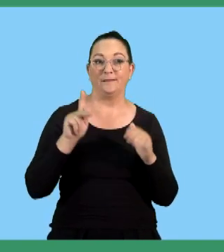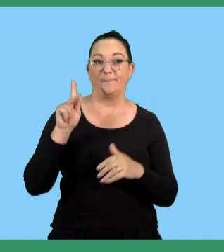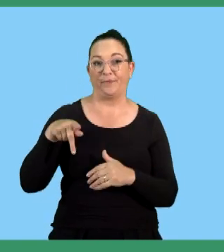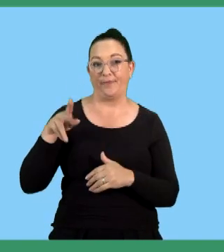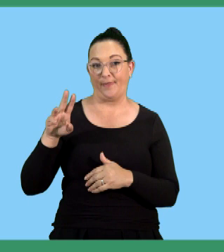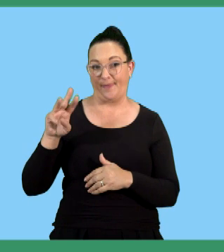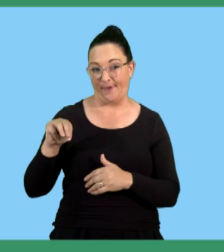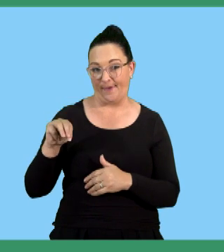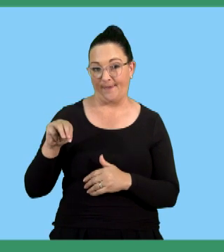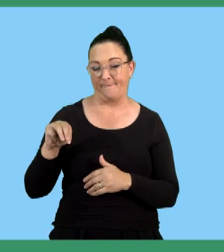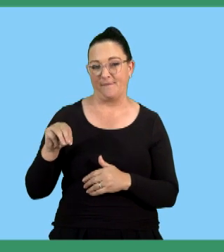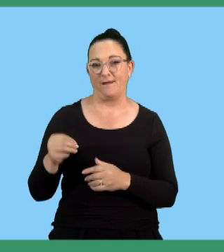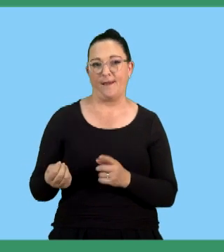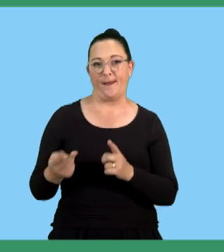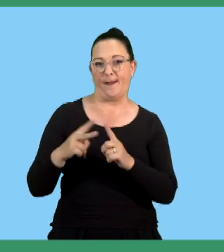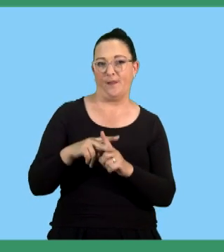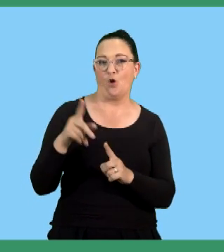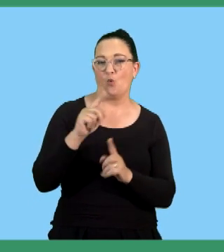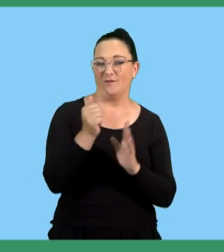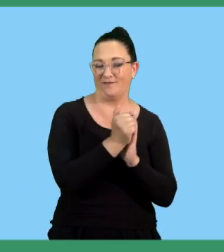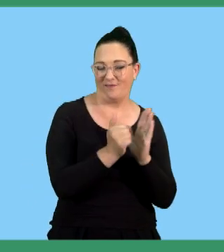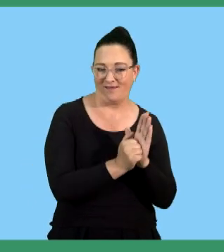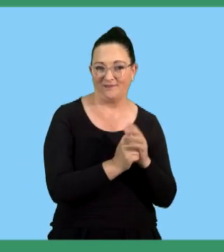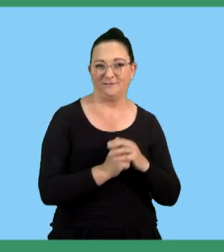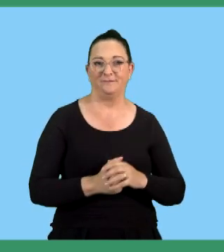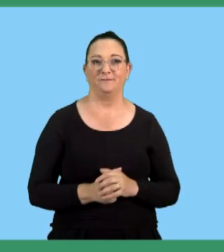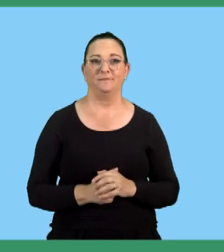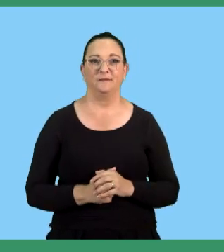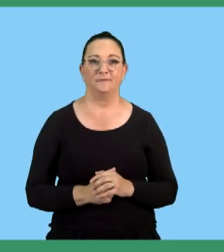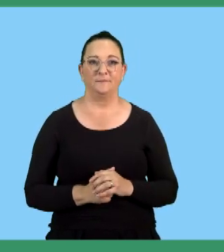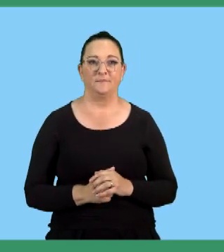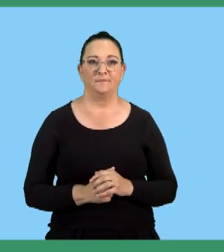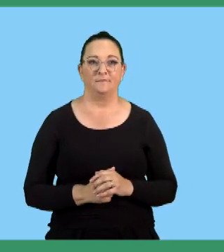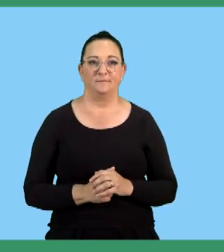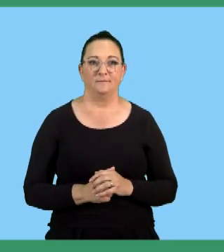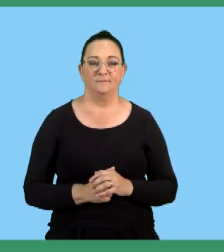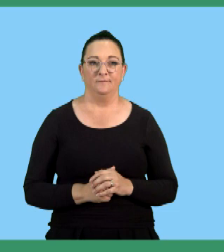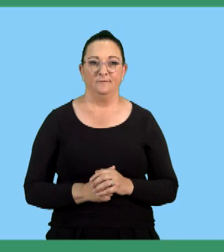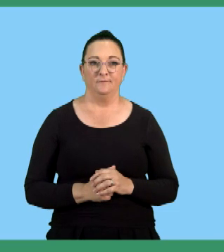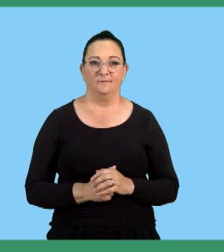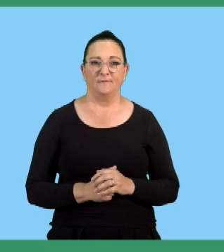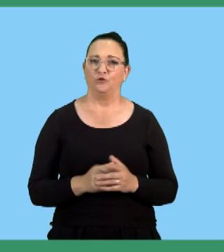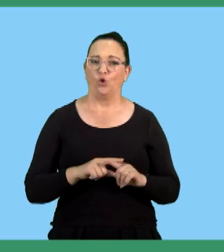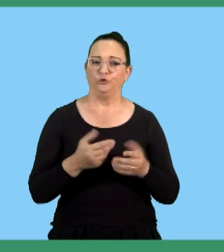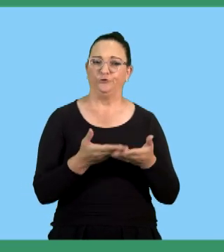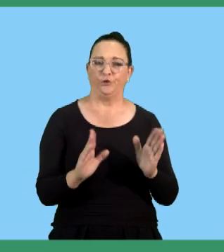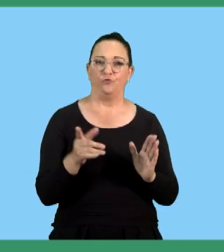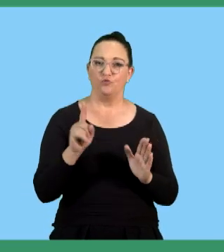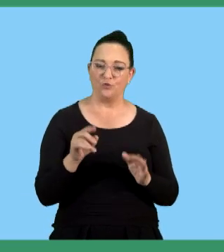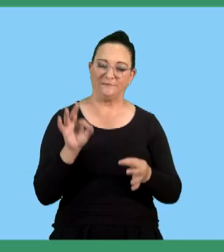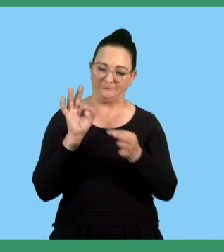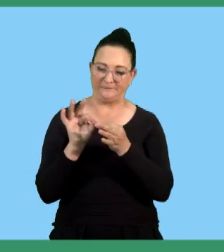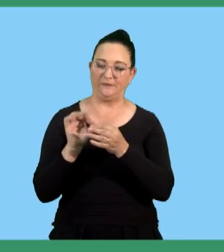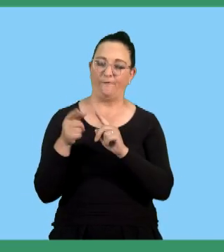by PM in the scenario. In the scenario, they're not saying identify acts in general, but